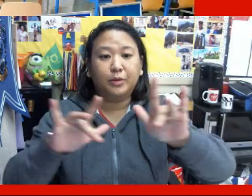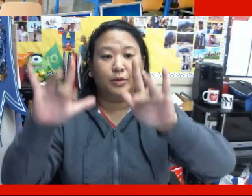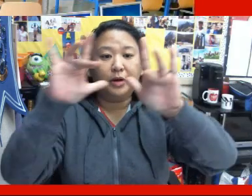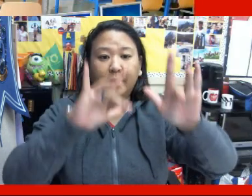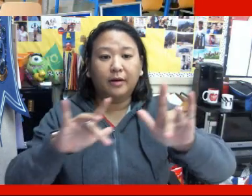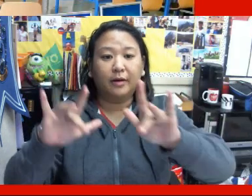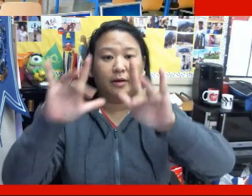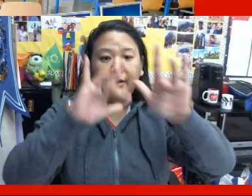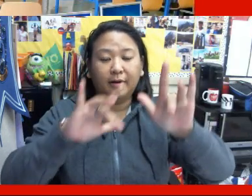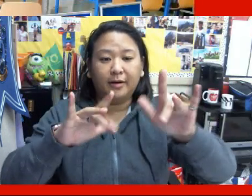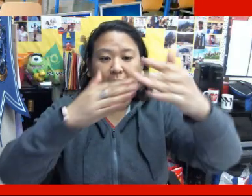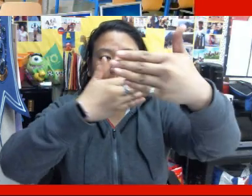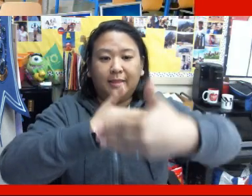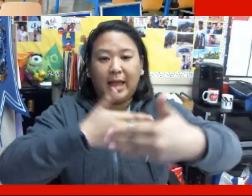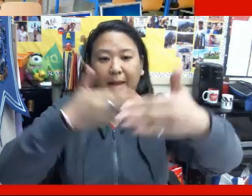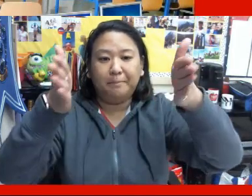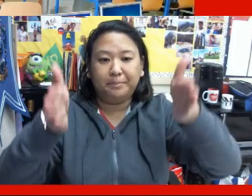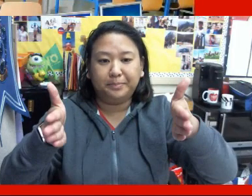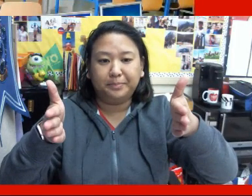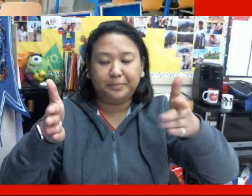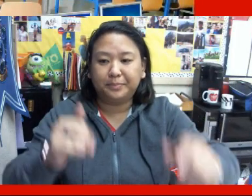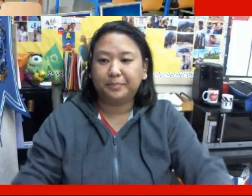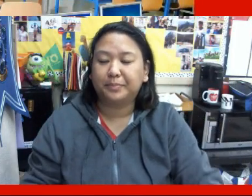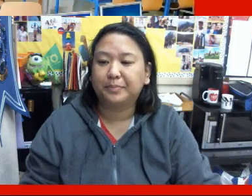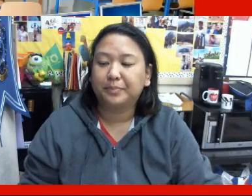The computer lab.